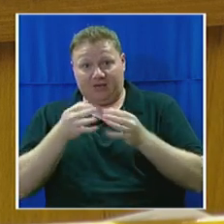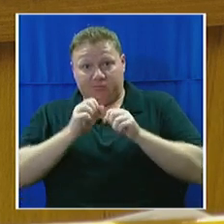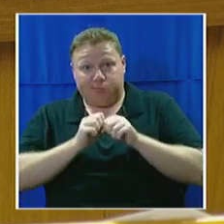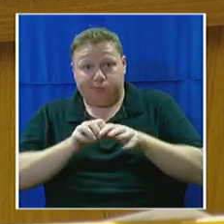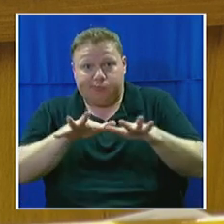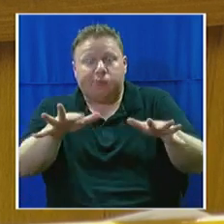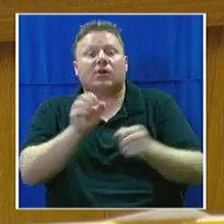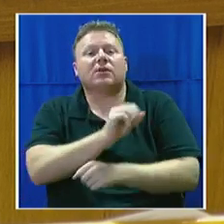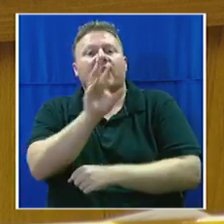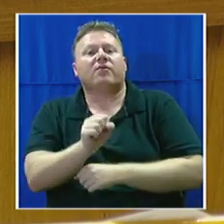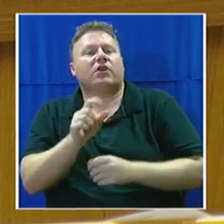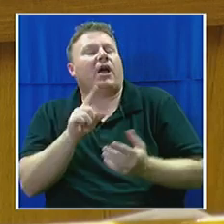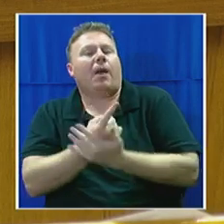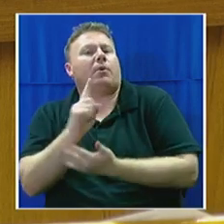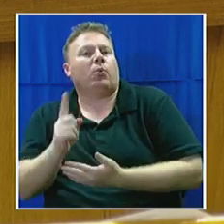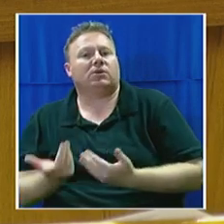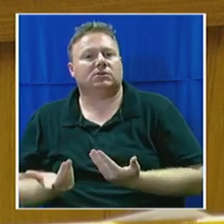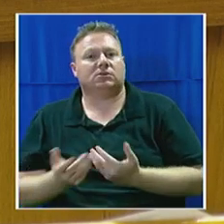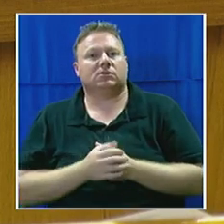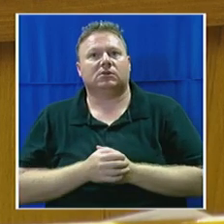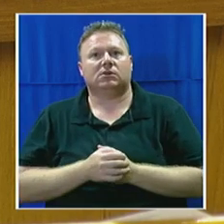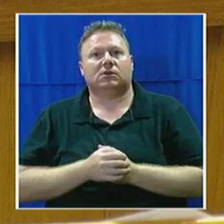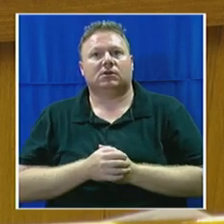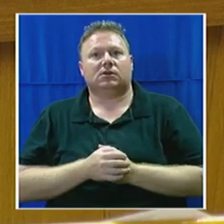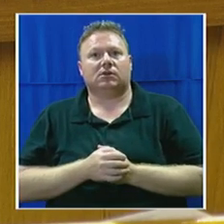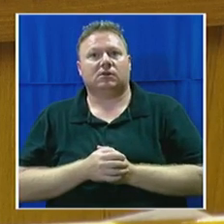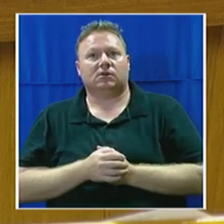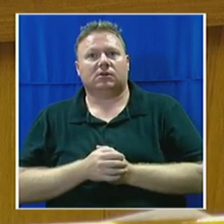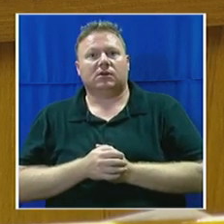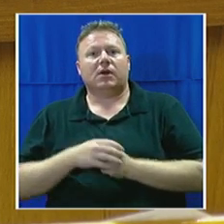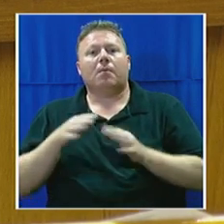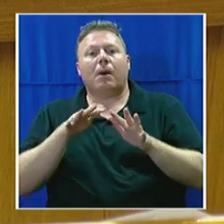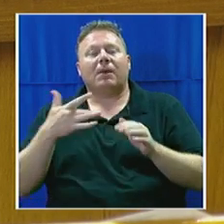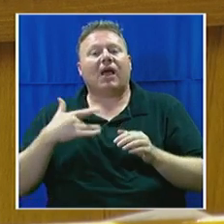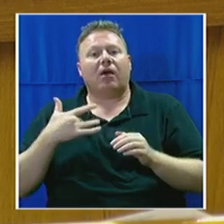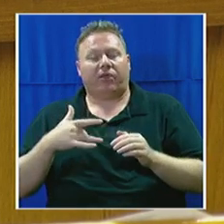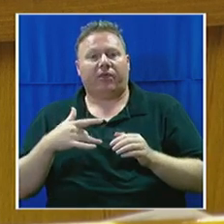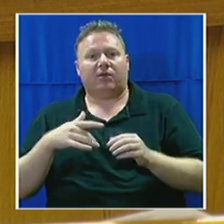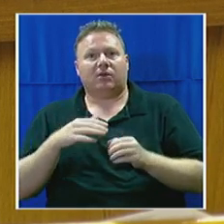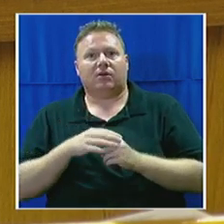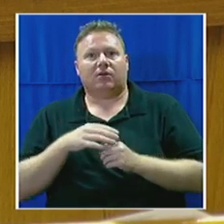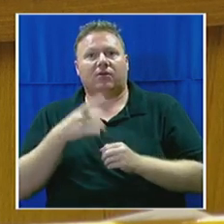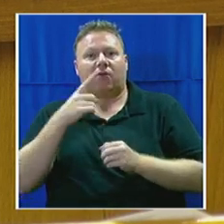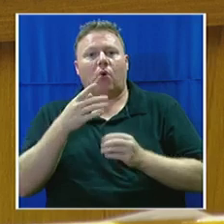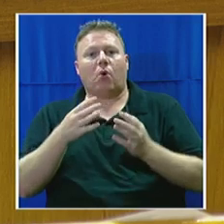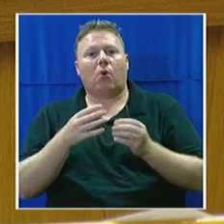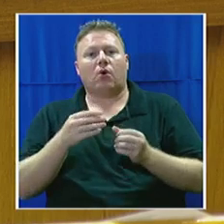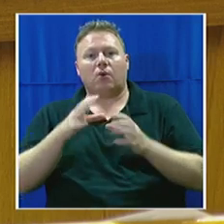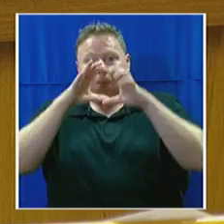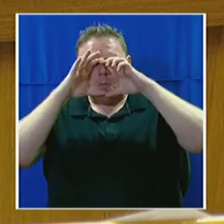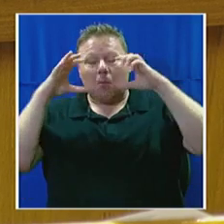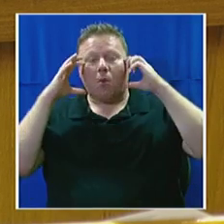South Africa? What plans have the retail and public health sectors put in place to stock up on hand sanitizers and face